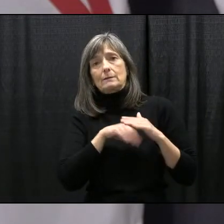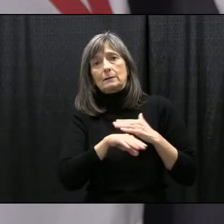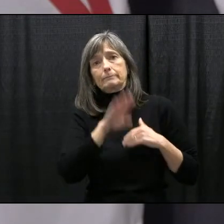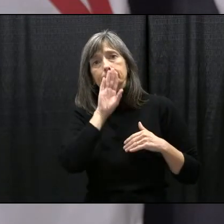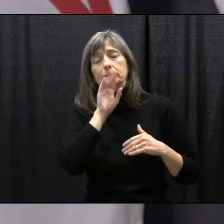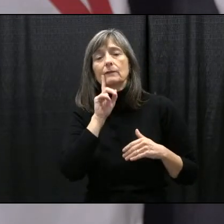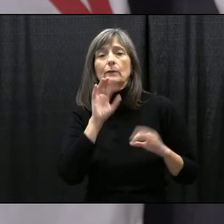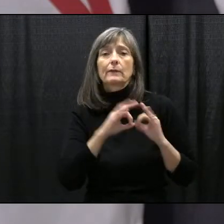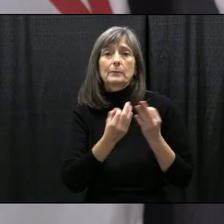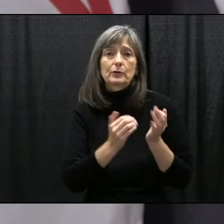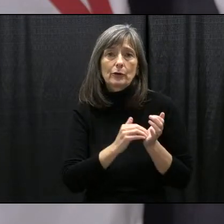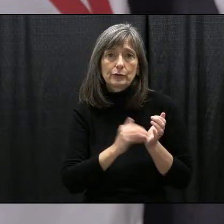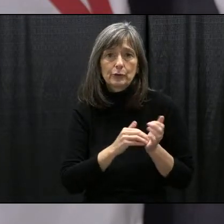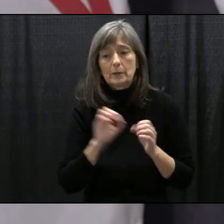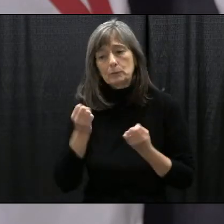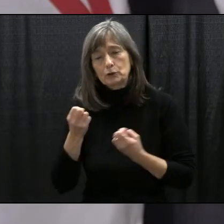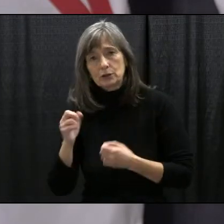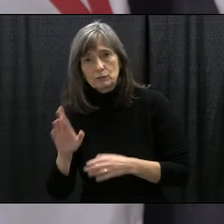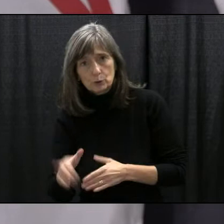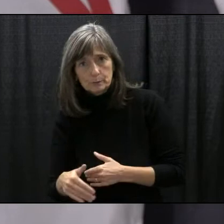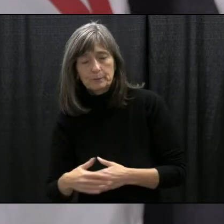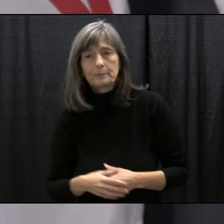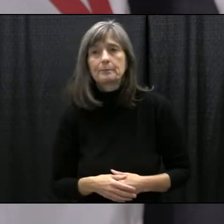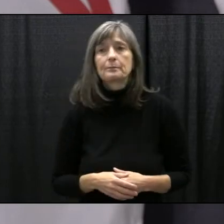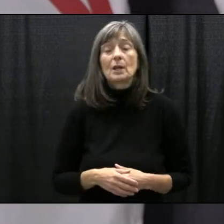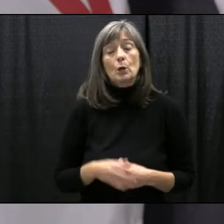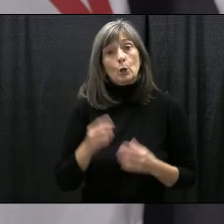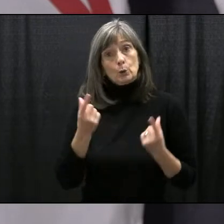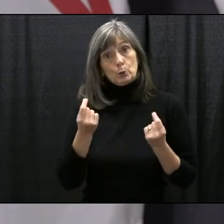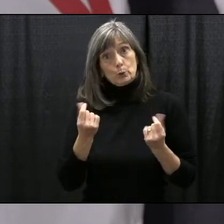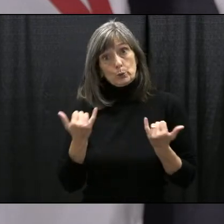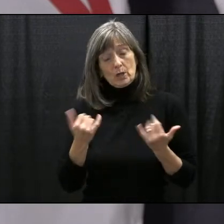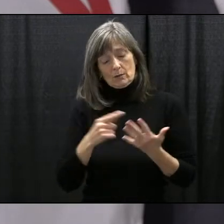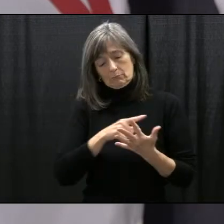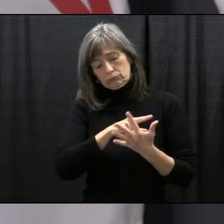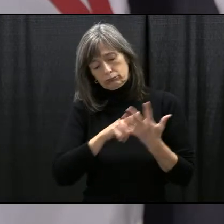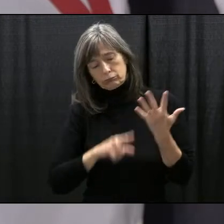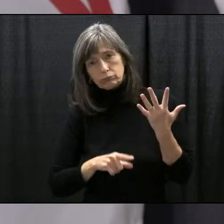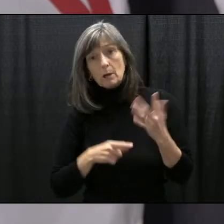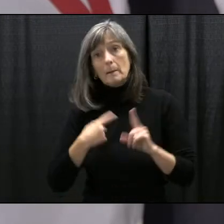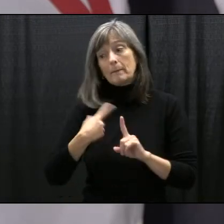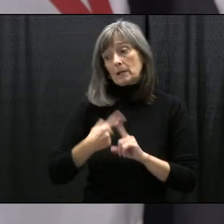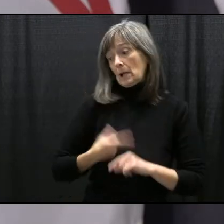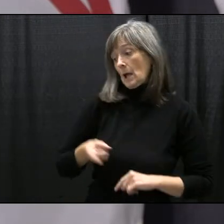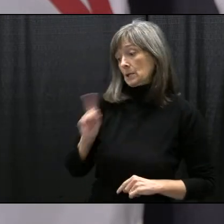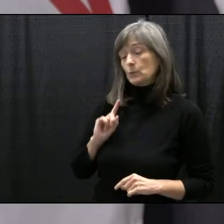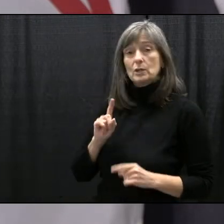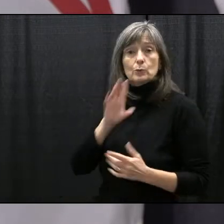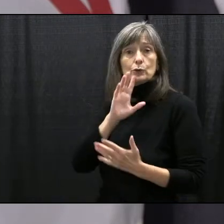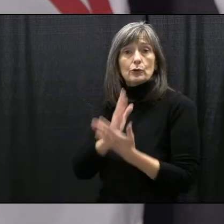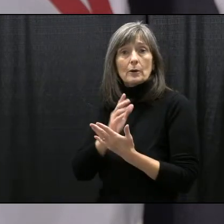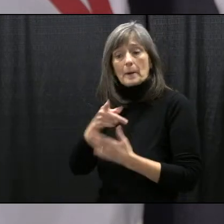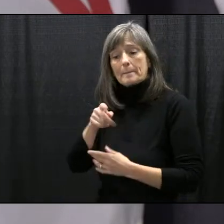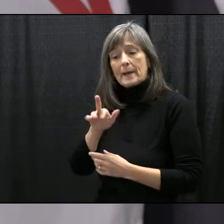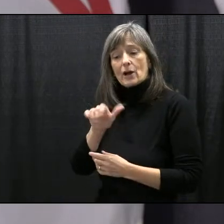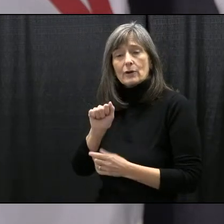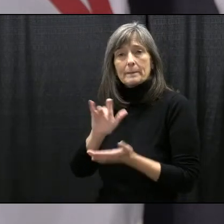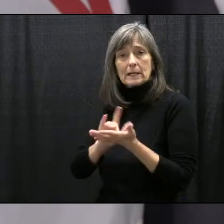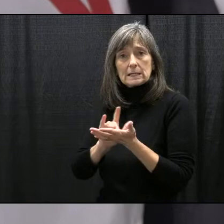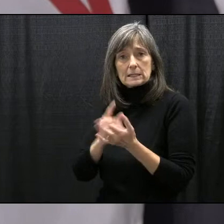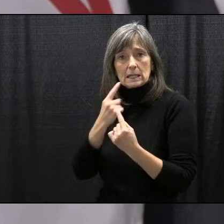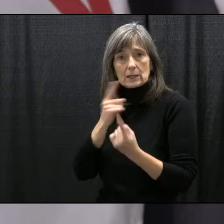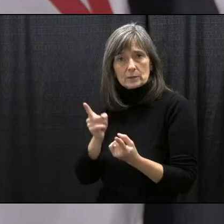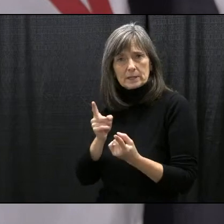care. These initiatives announced today, combined with our announcement last week on paramedicine and